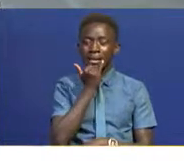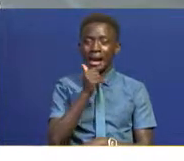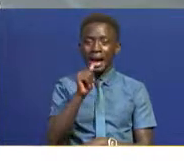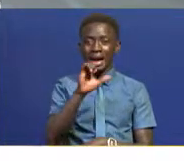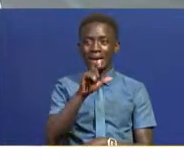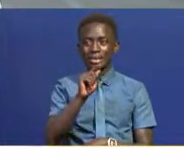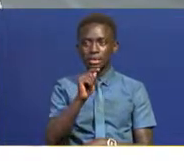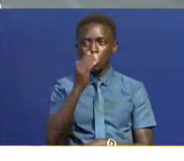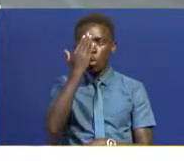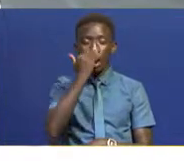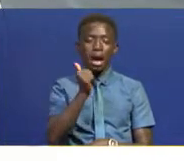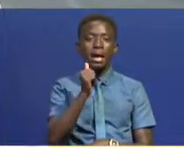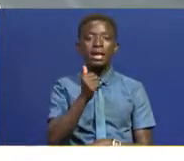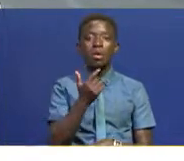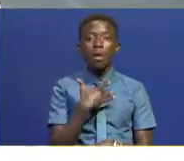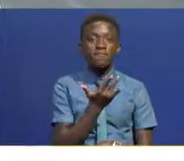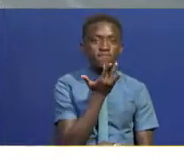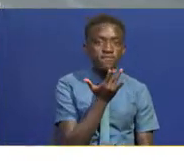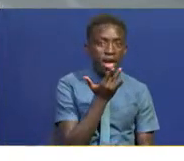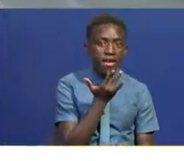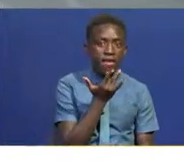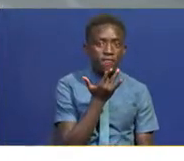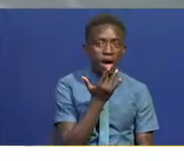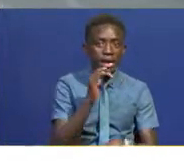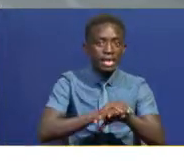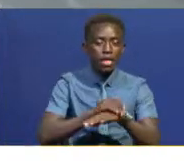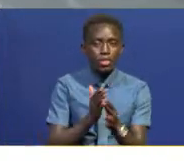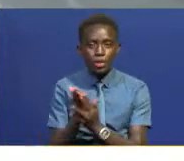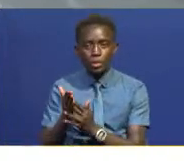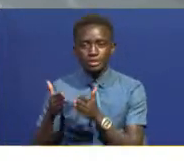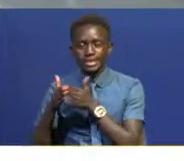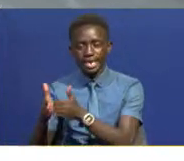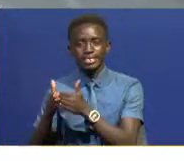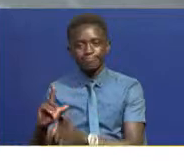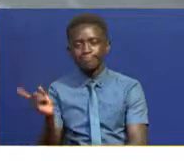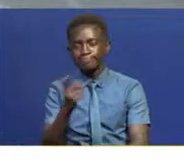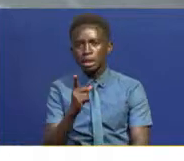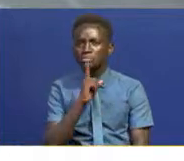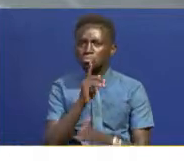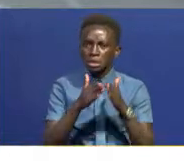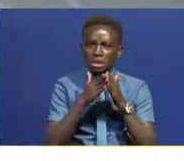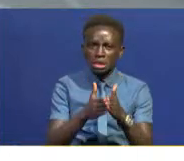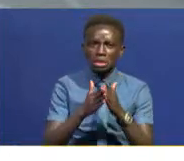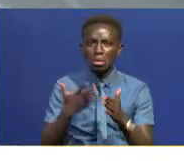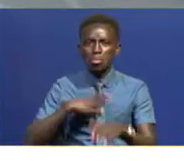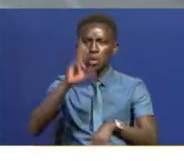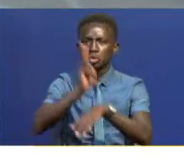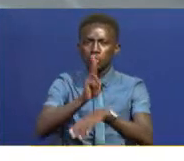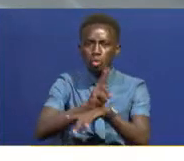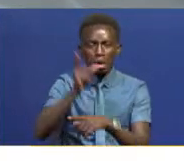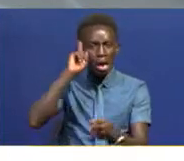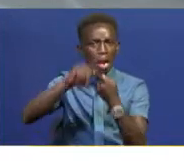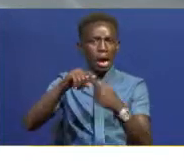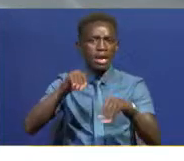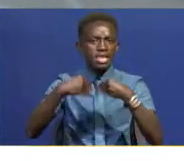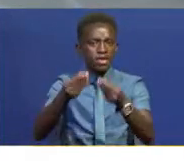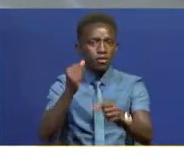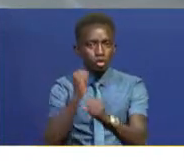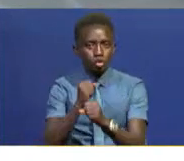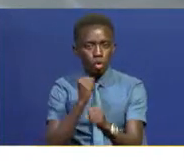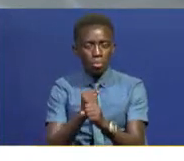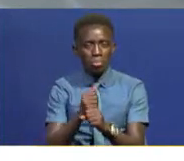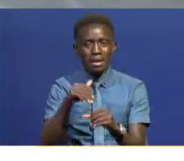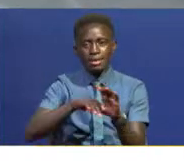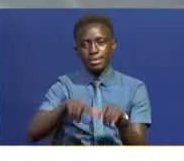favour through sex amid what they say are rising cases of sexual extortions for jobs and opportunities in the